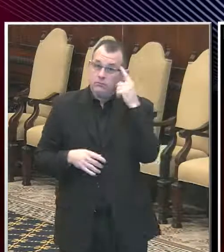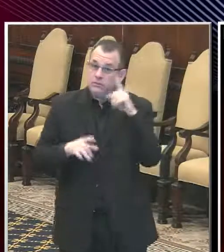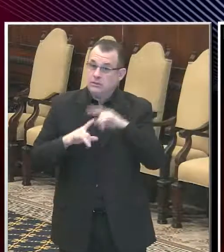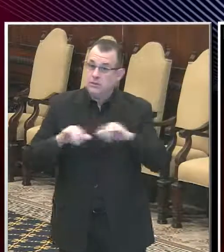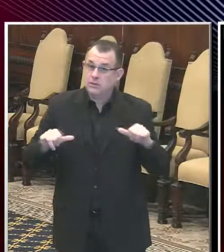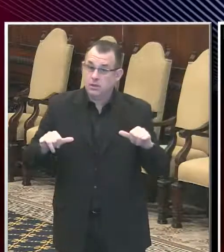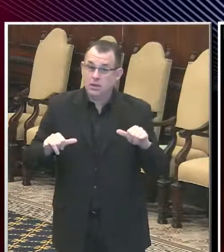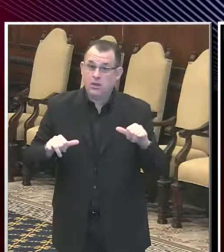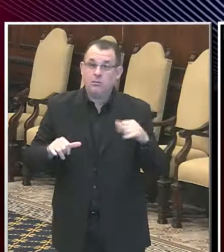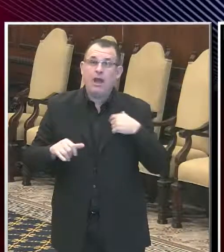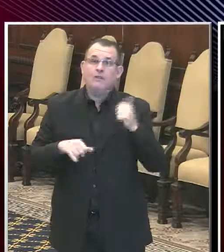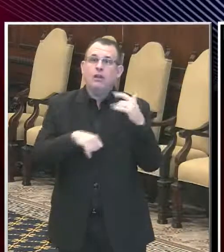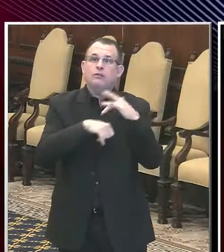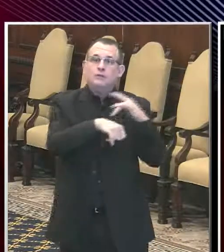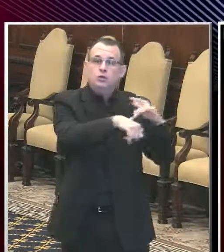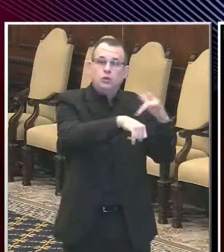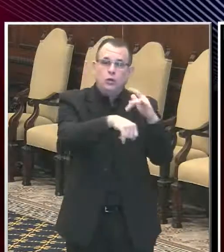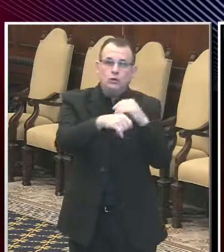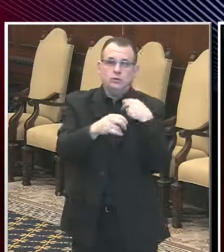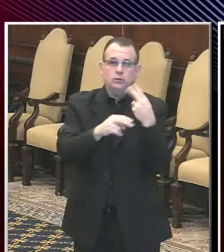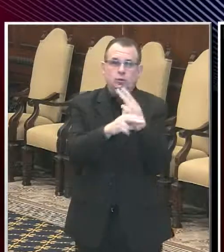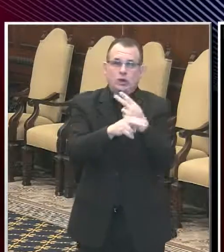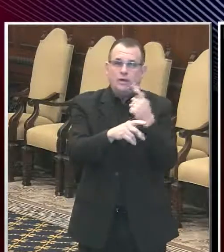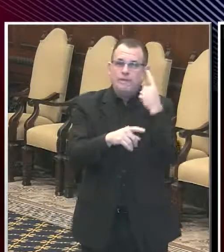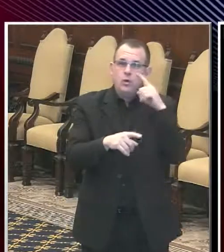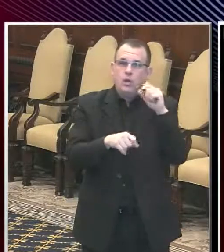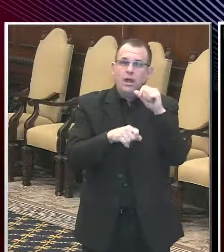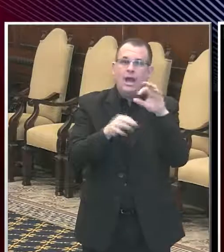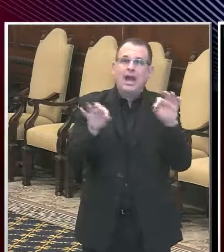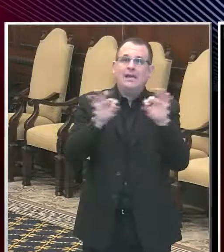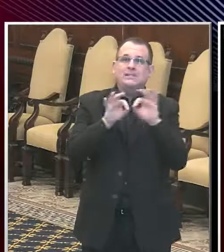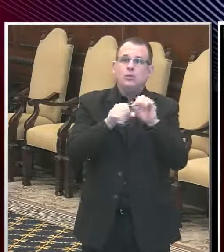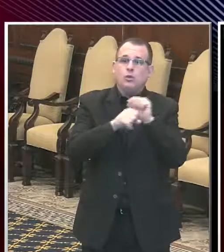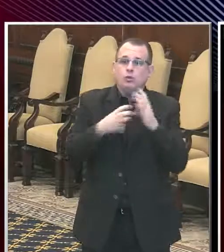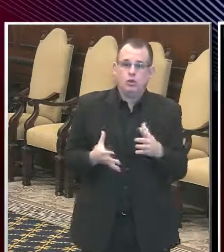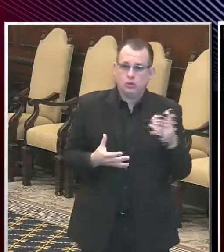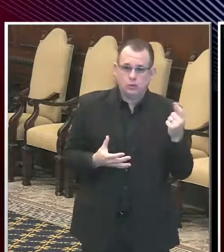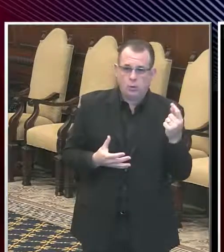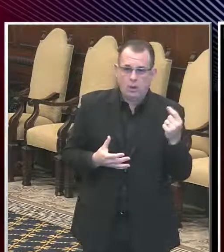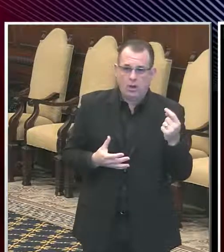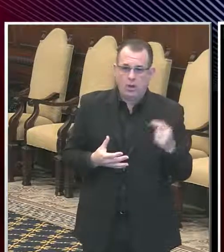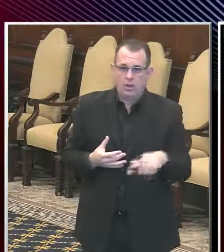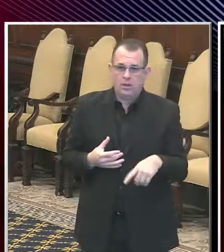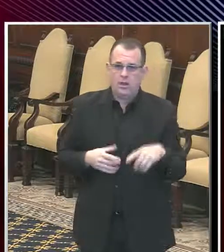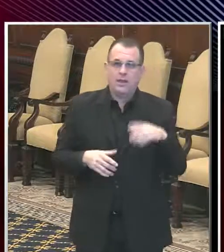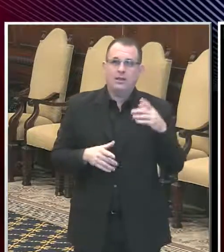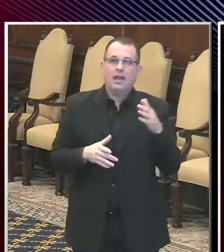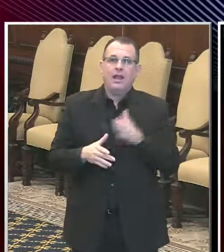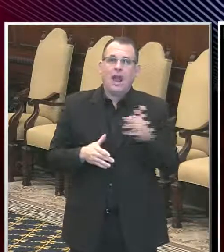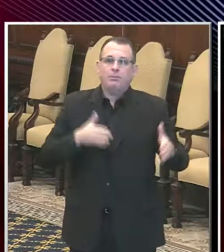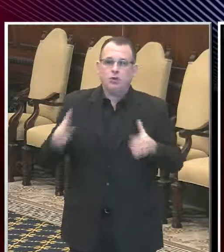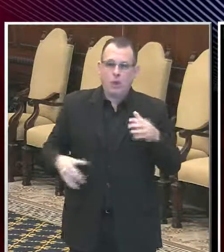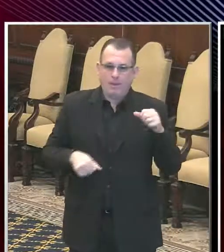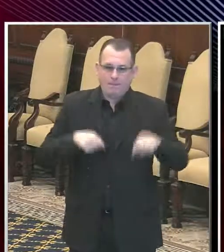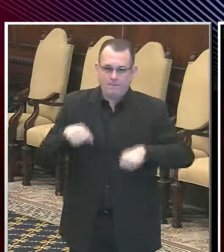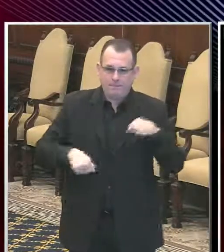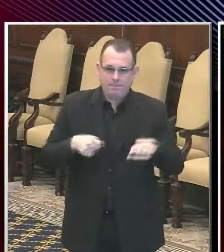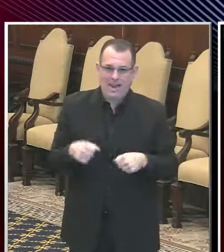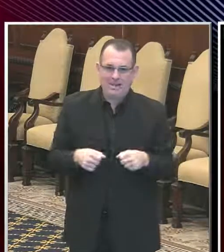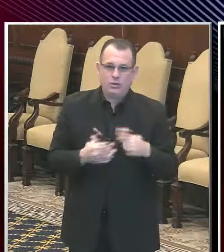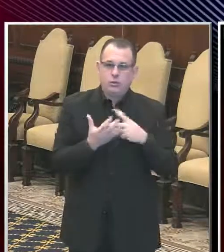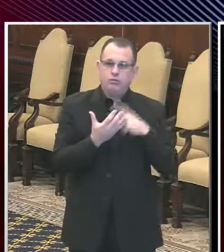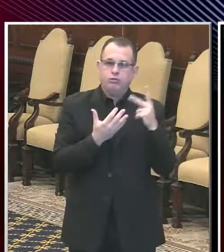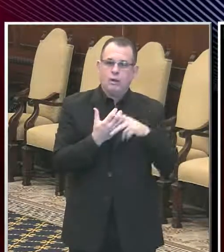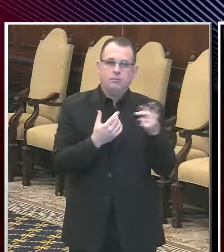for essential workers. Neighborhood Bike Works has launched Bikes for Neighbors, a program to match essential workers with a refurbished